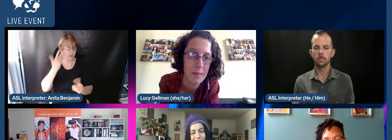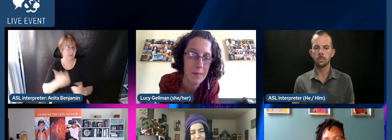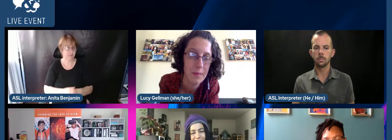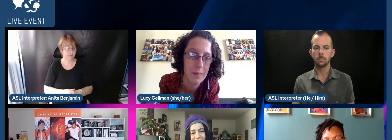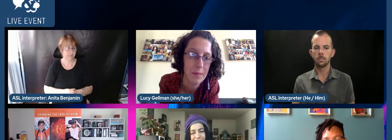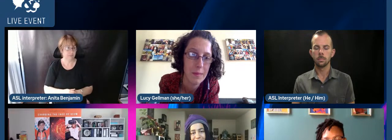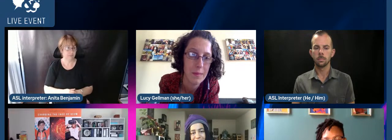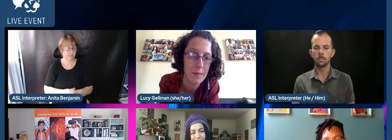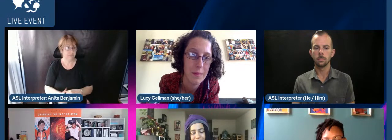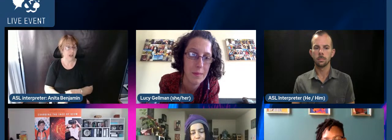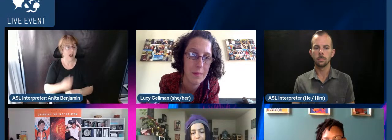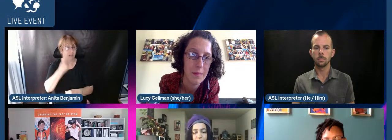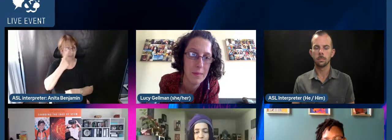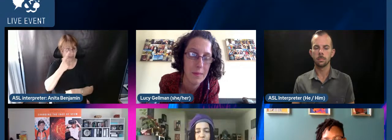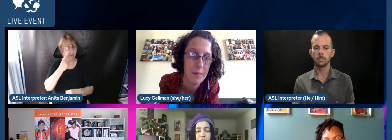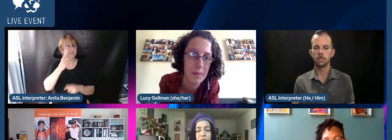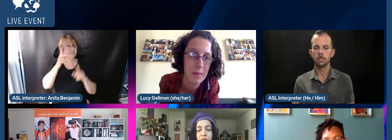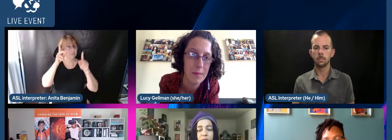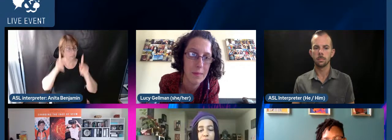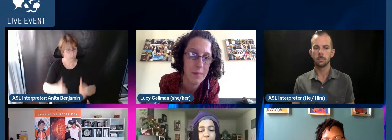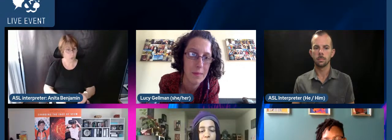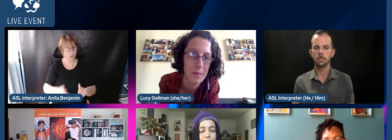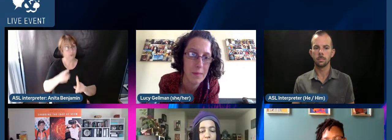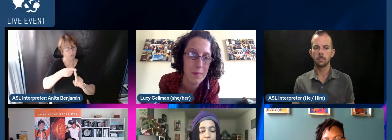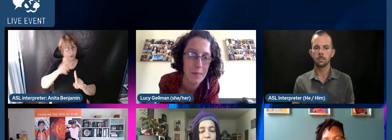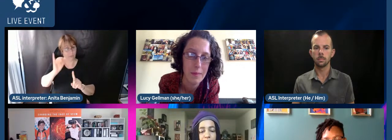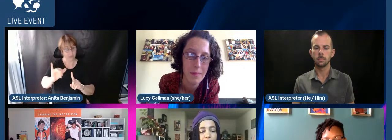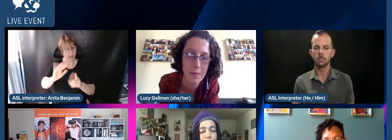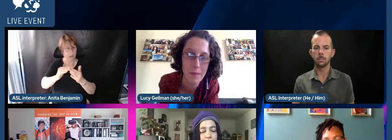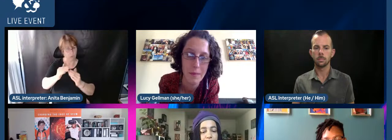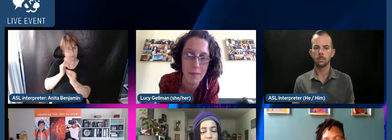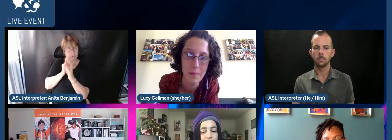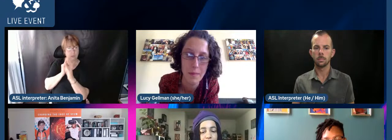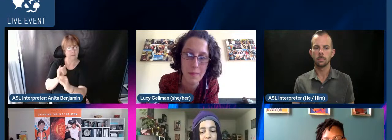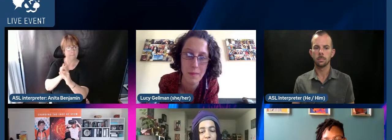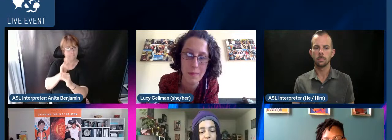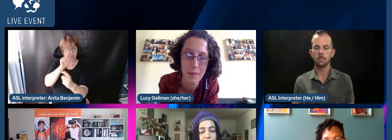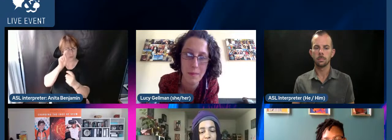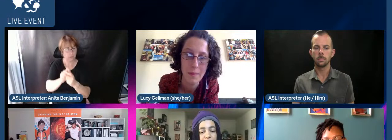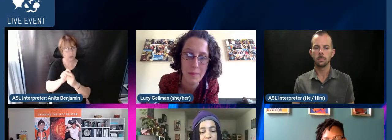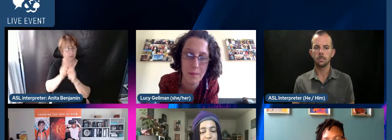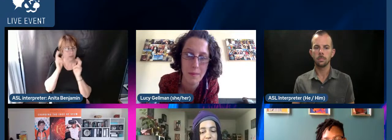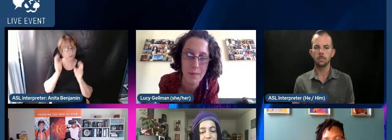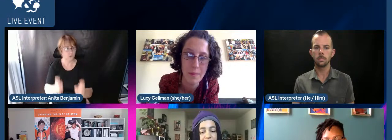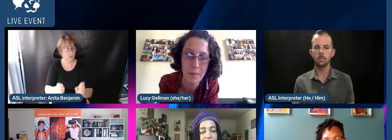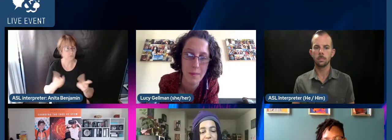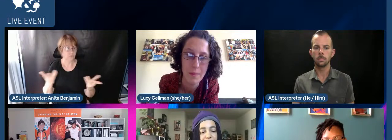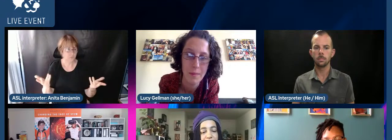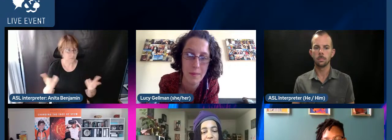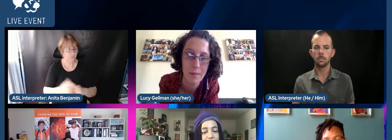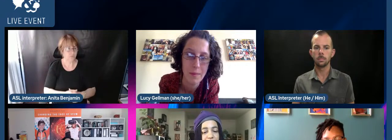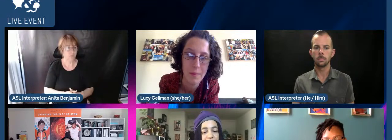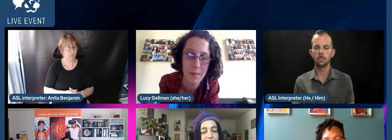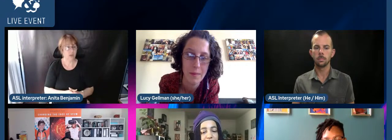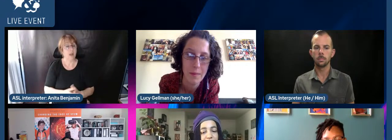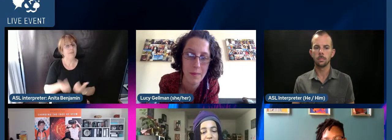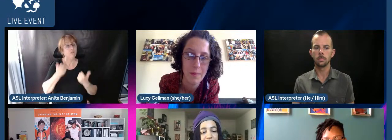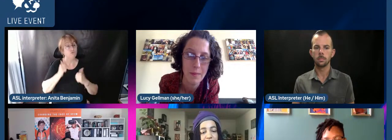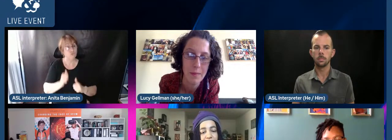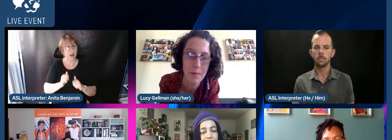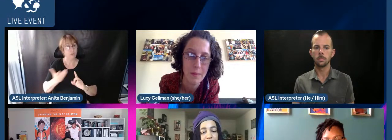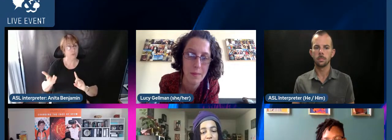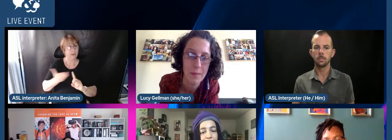it's somebody within that community that has those same issues. So trying to get somebody else to